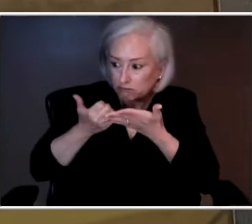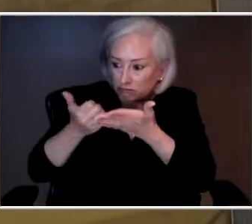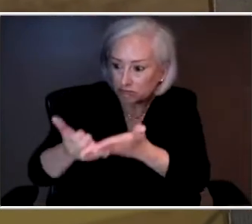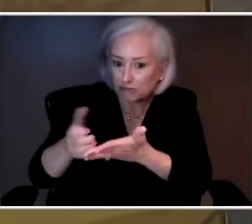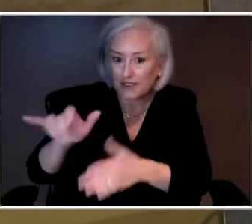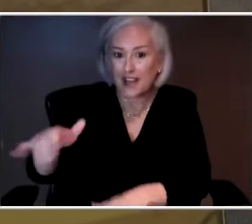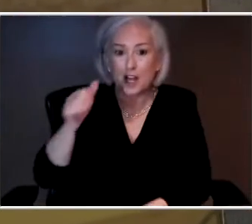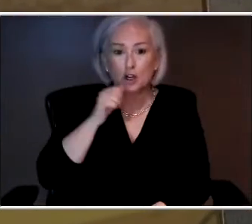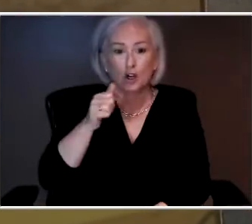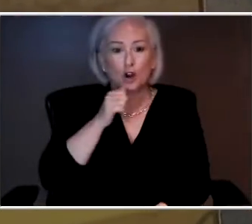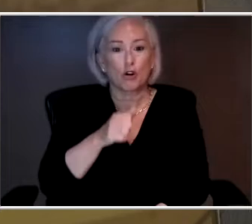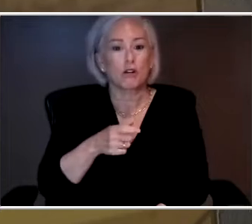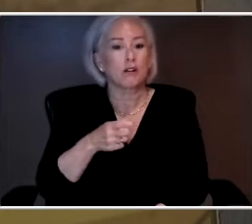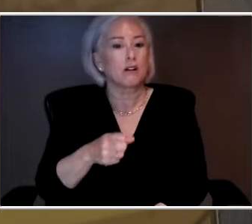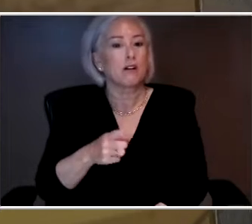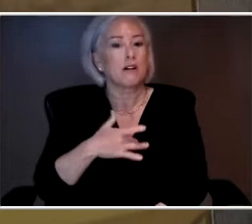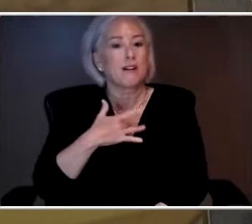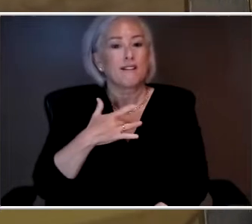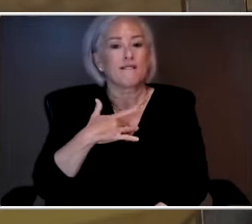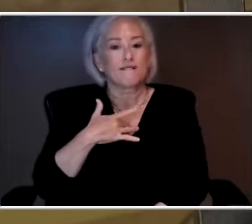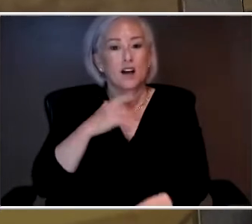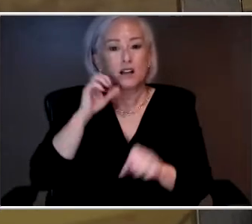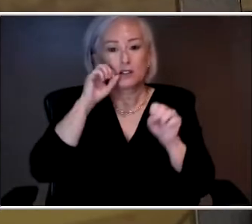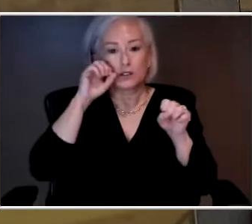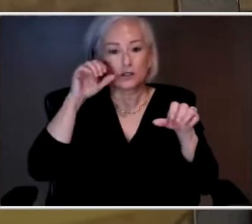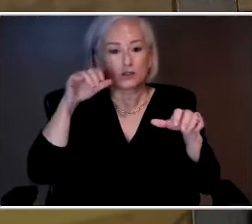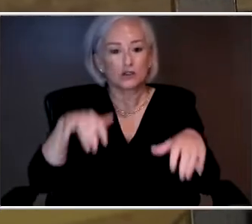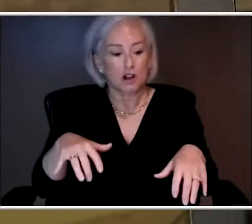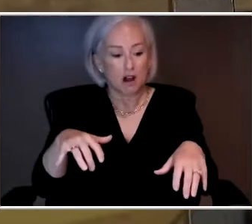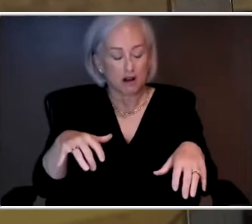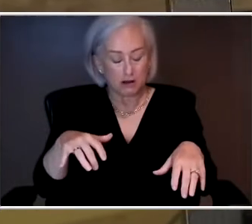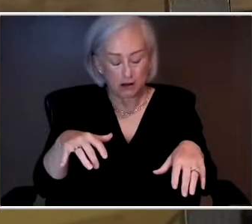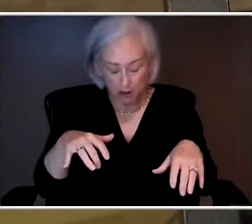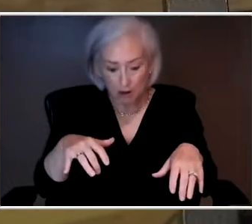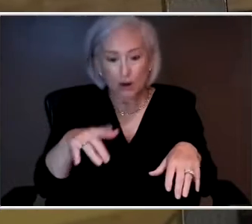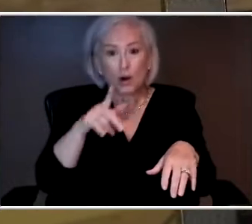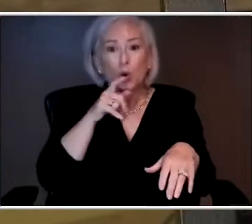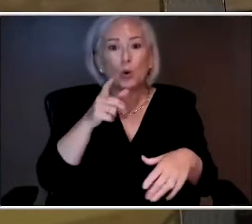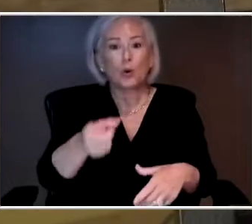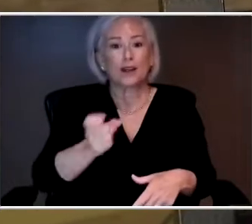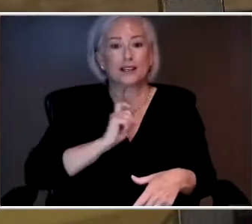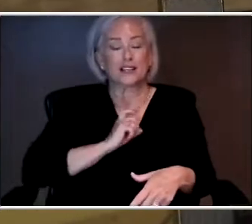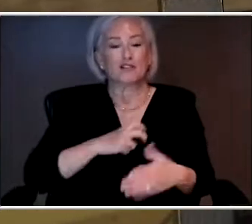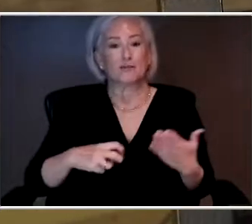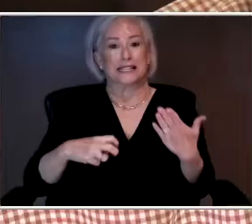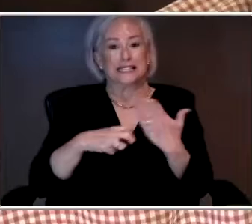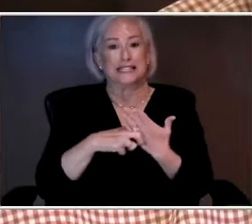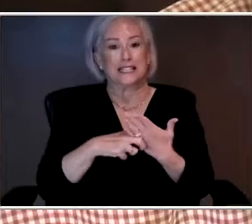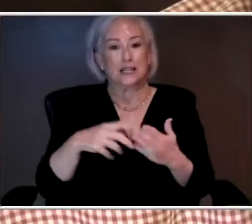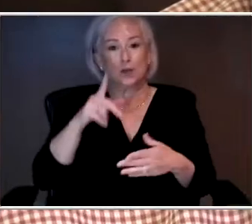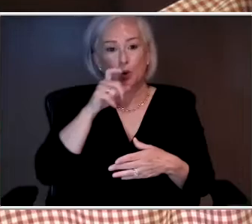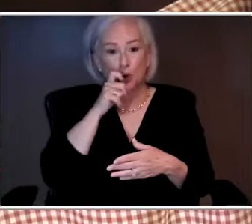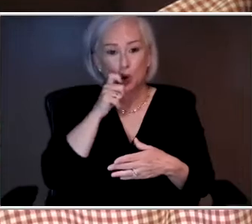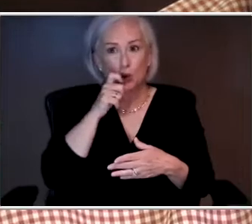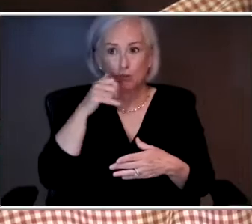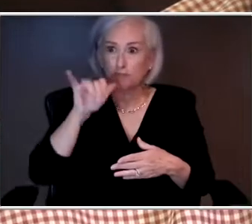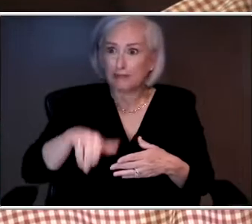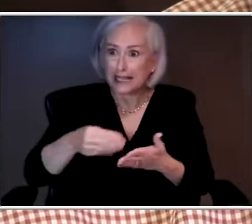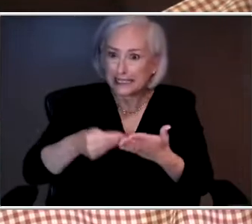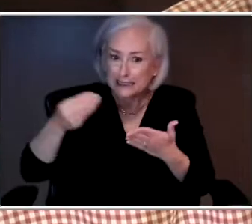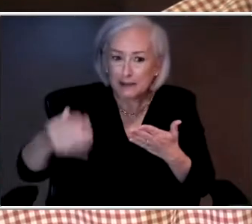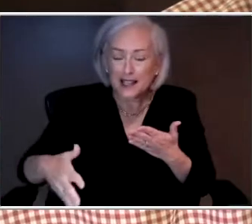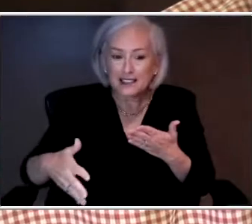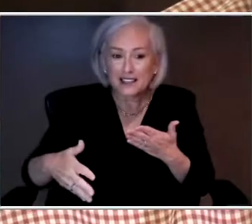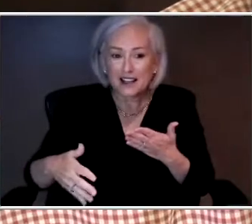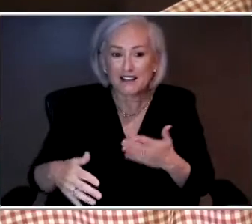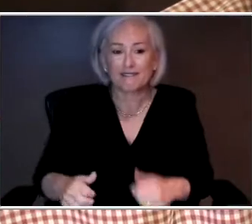who would be so kind to give us tickets that are really expensive? I don't know whether they thought I